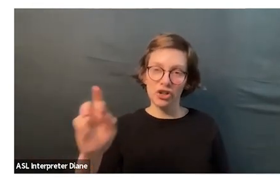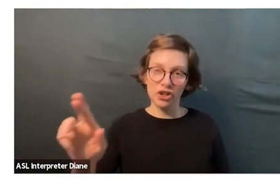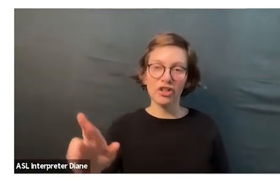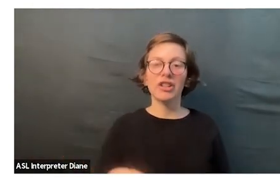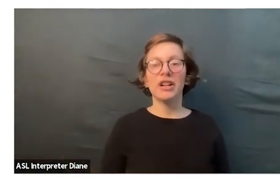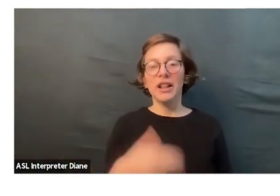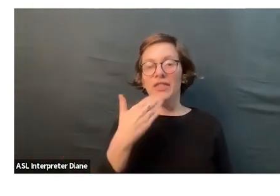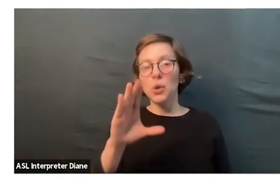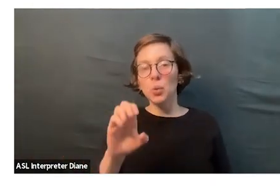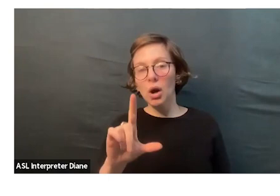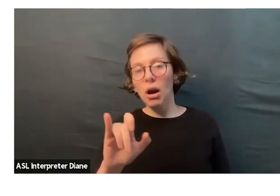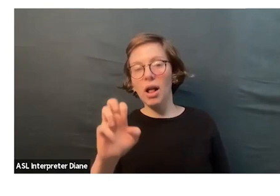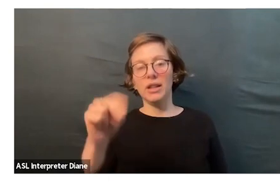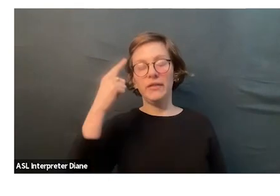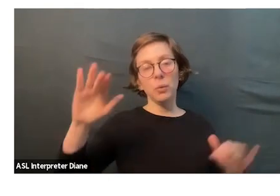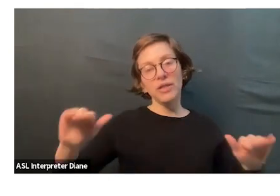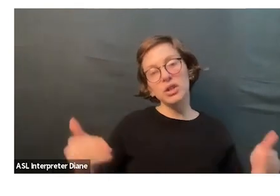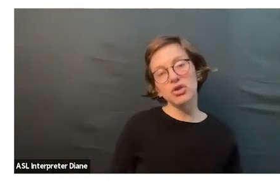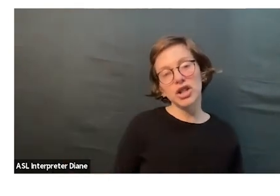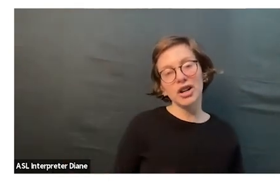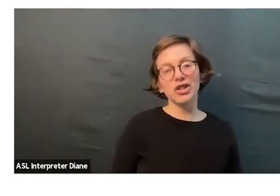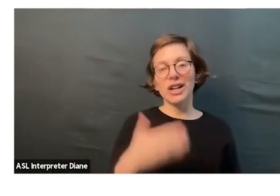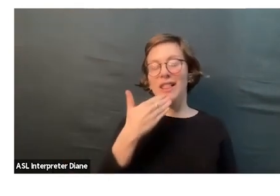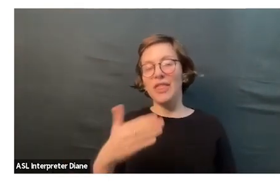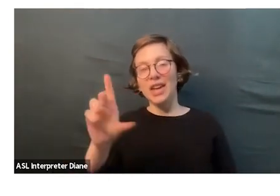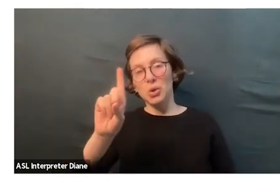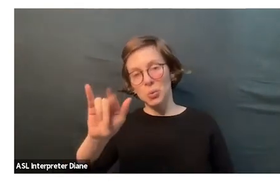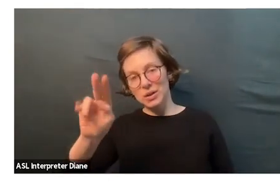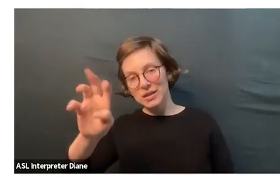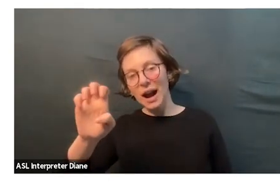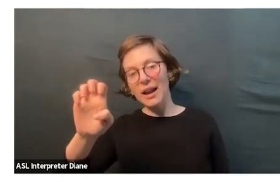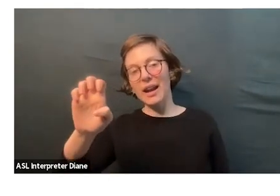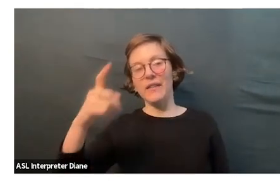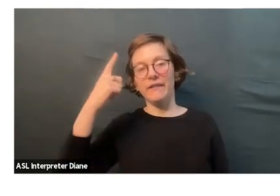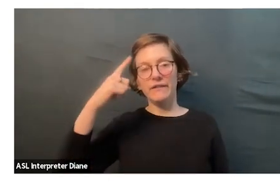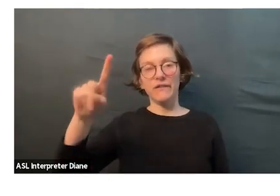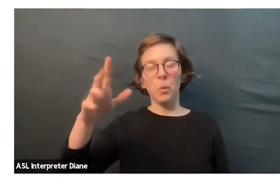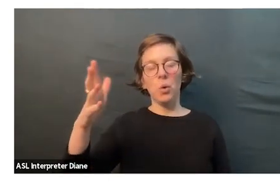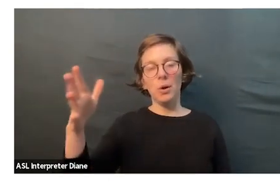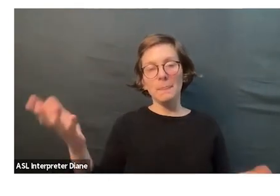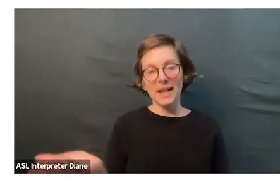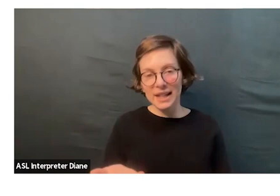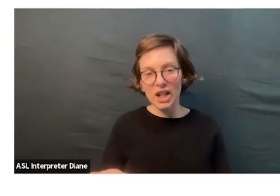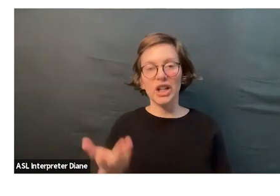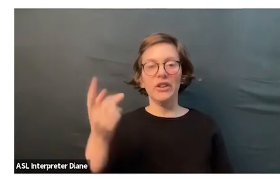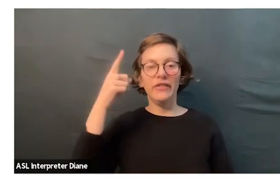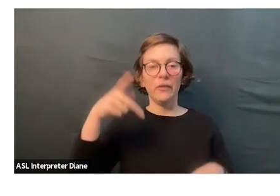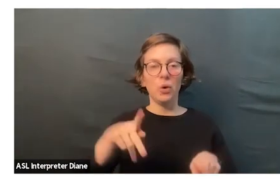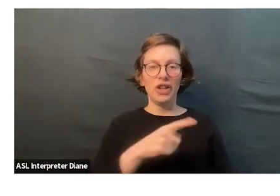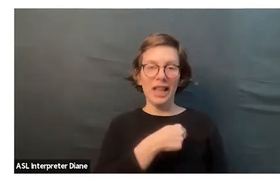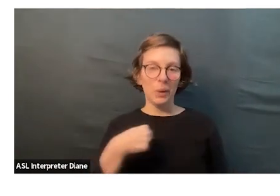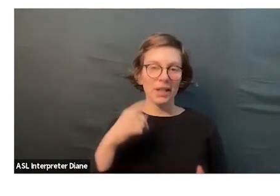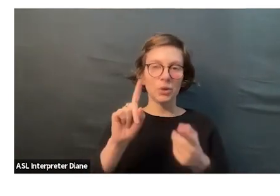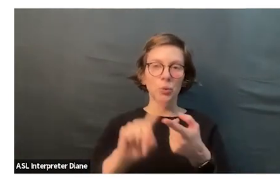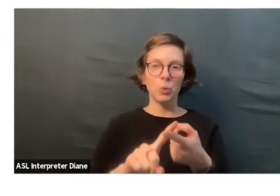for taking the notes. Thank you, Nicole, for putting this together. And thank you, every single one of you who participated in this chat and made